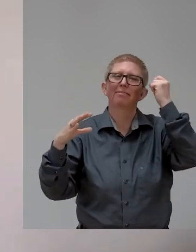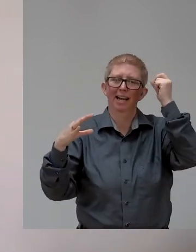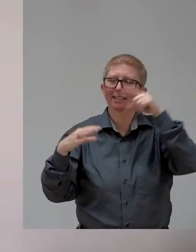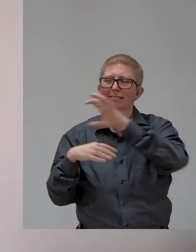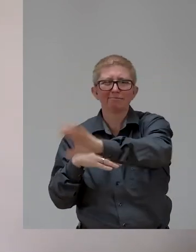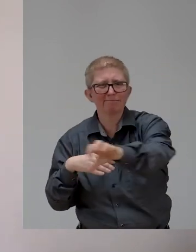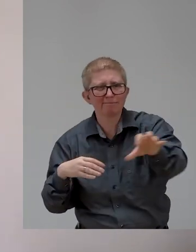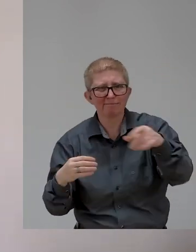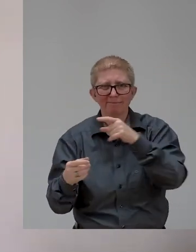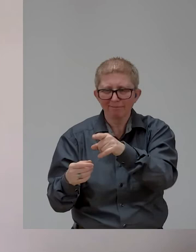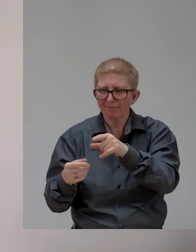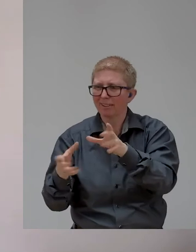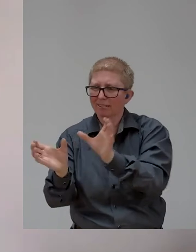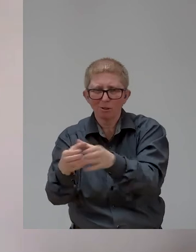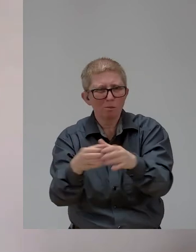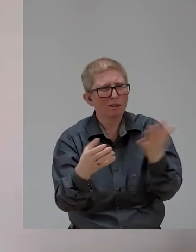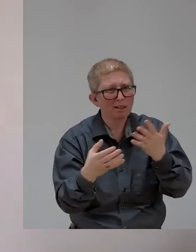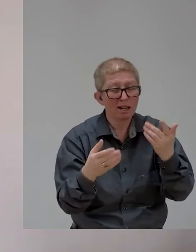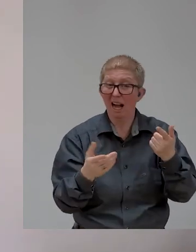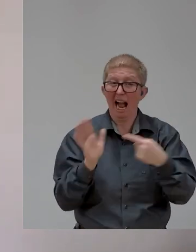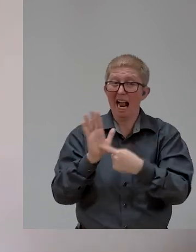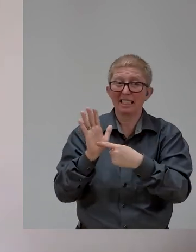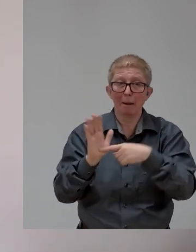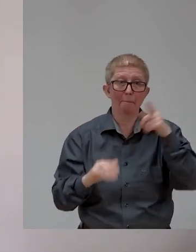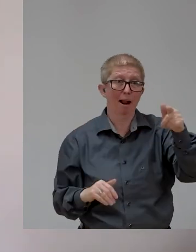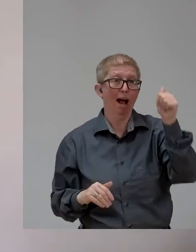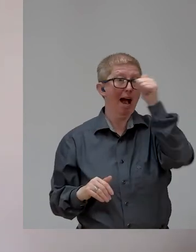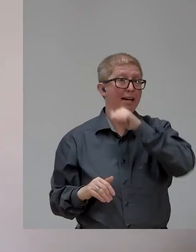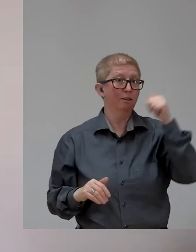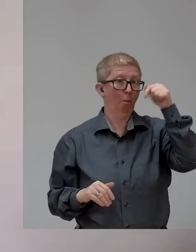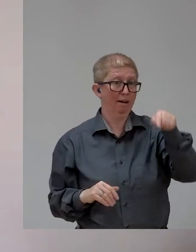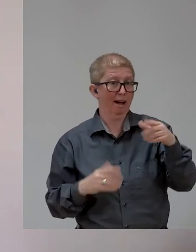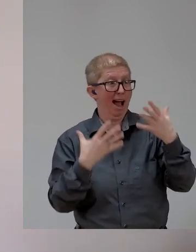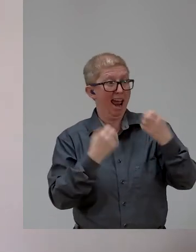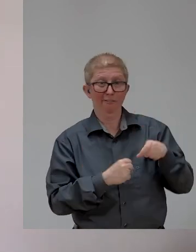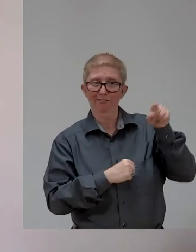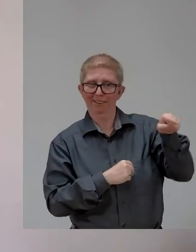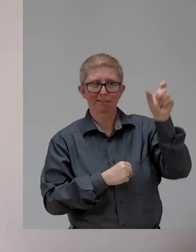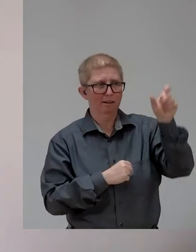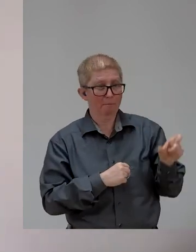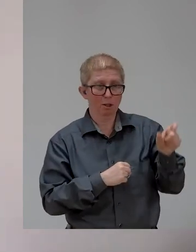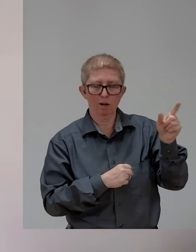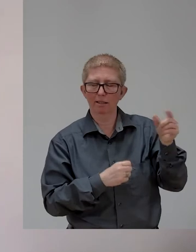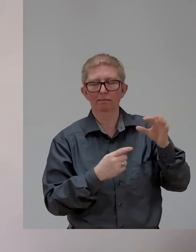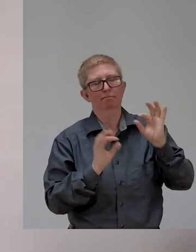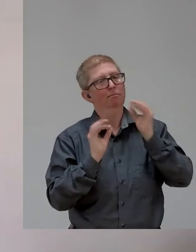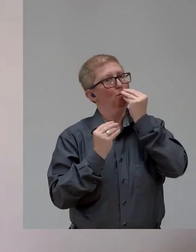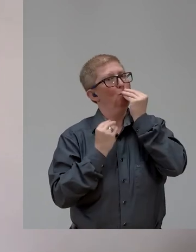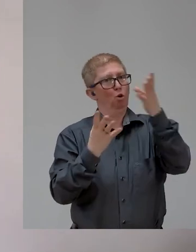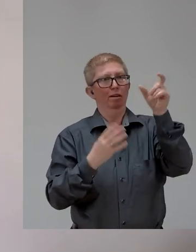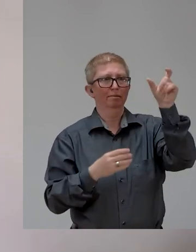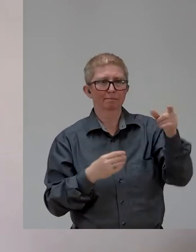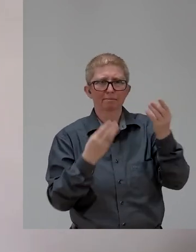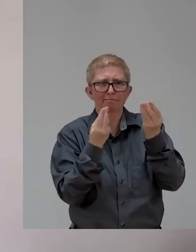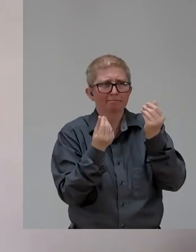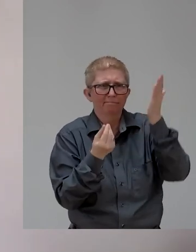lucky to have a very talented person by the name of Sri Lakshmi, who was a big supporter of